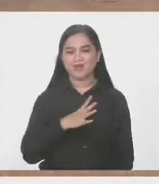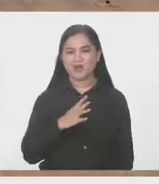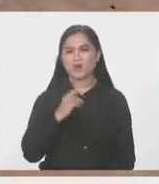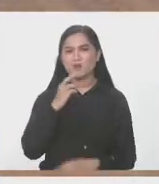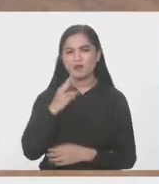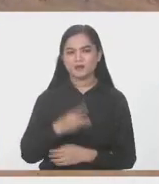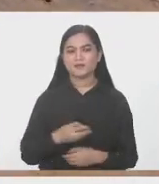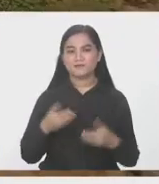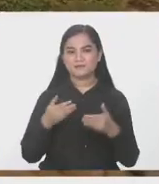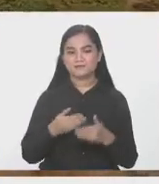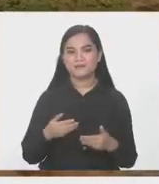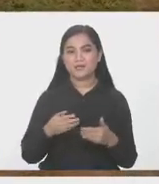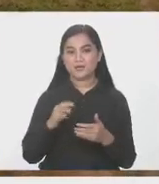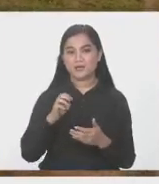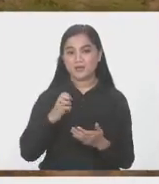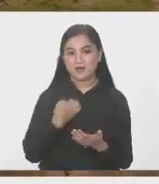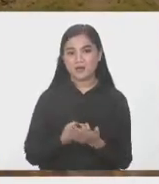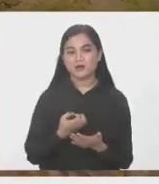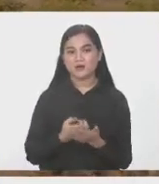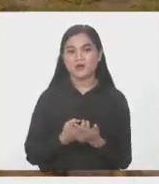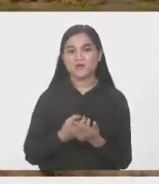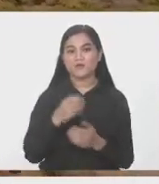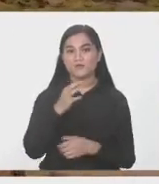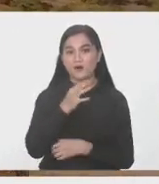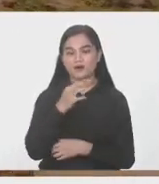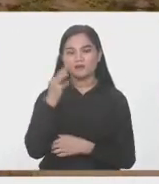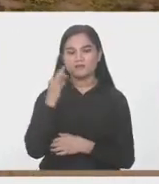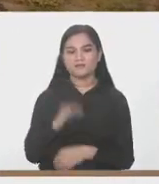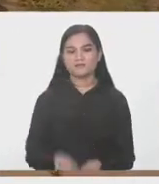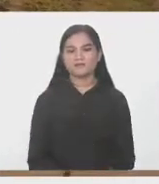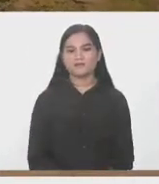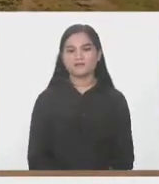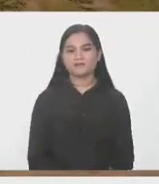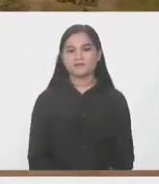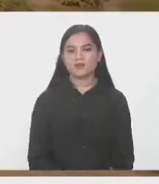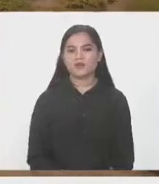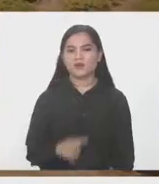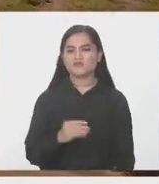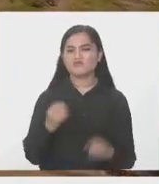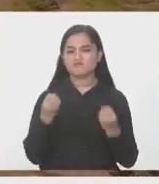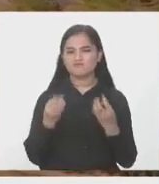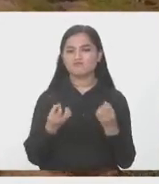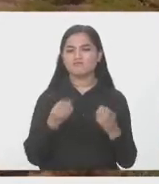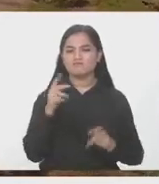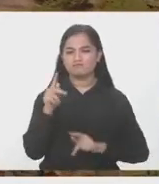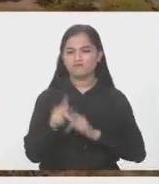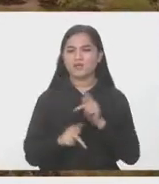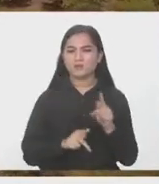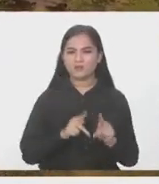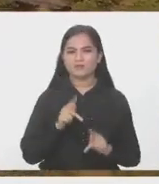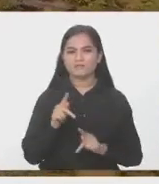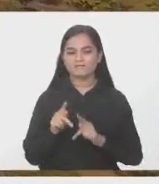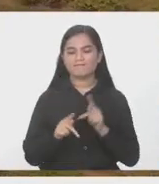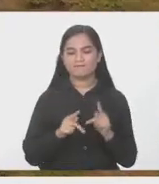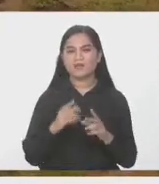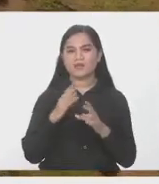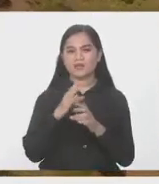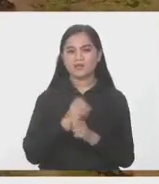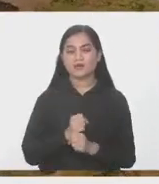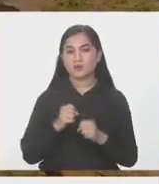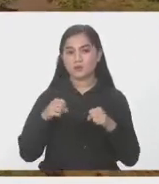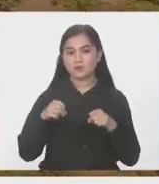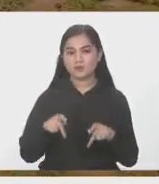Nagondwa Eco Farm. The Church of Christ bought these two farms. More people get an